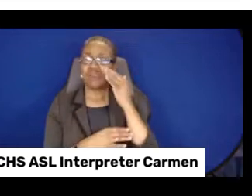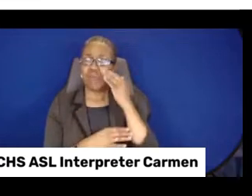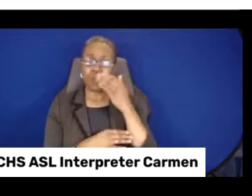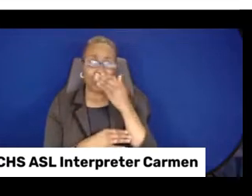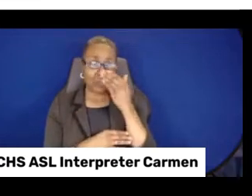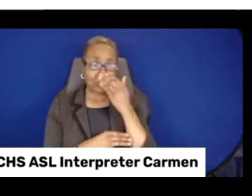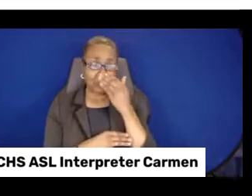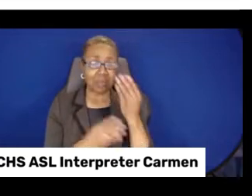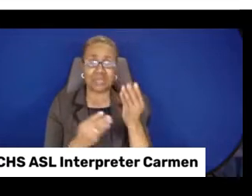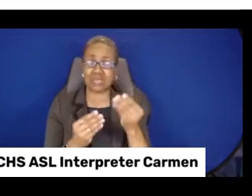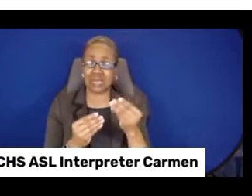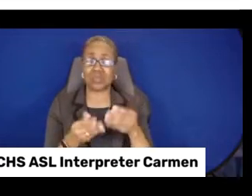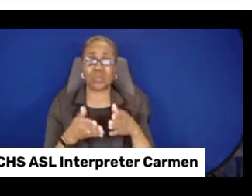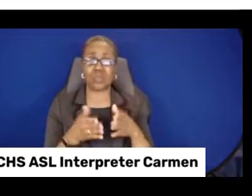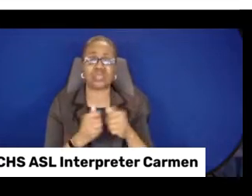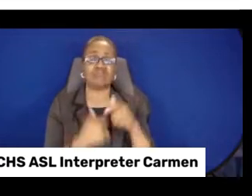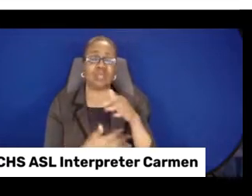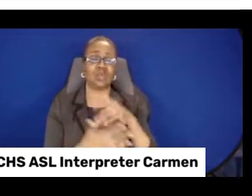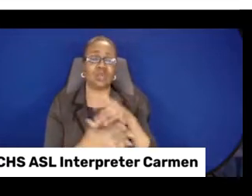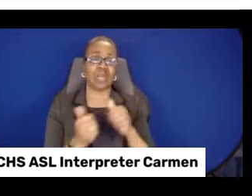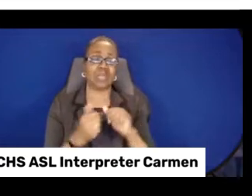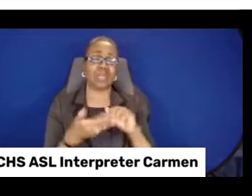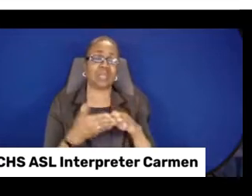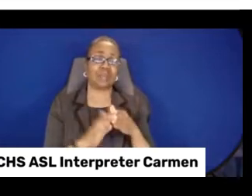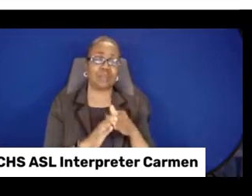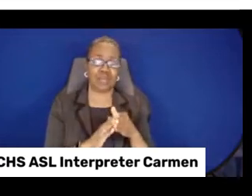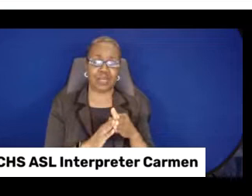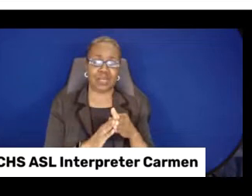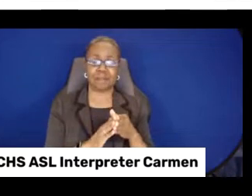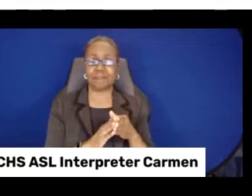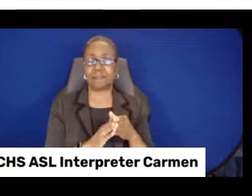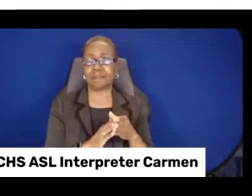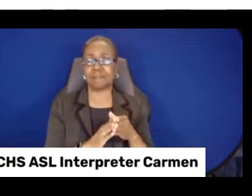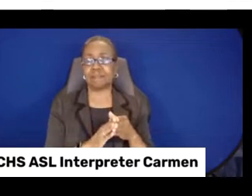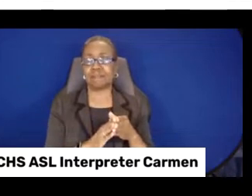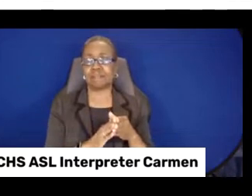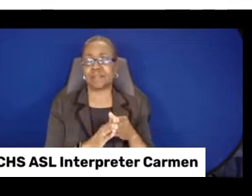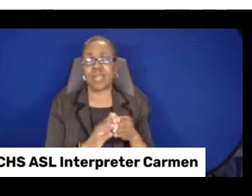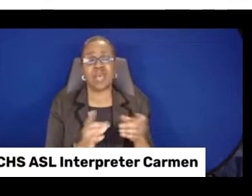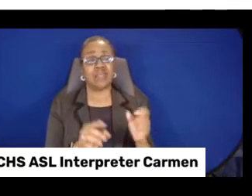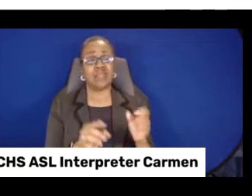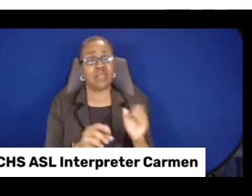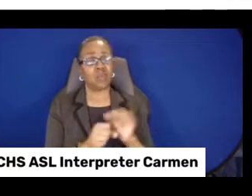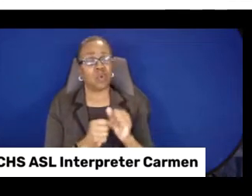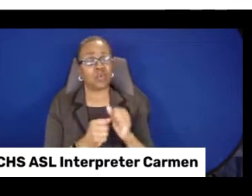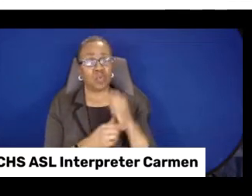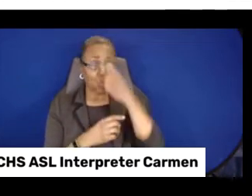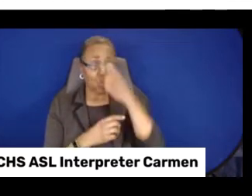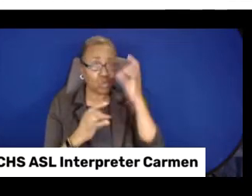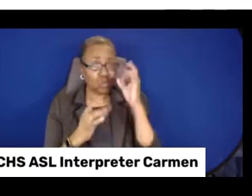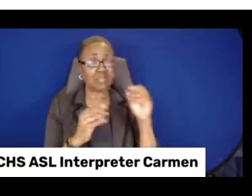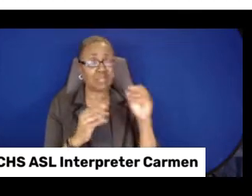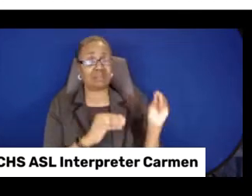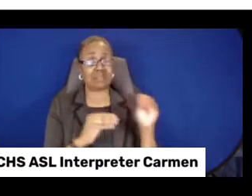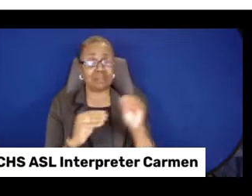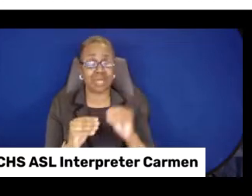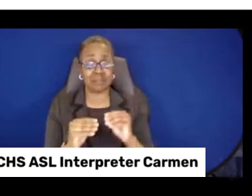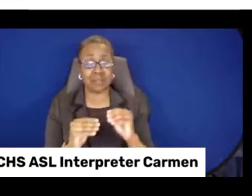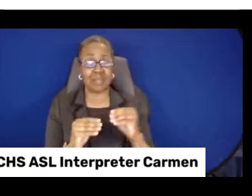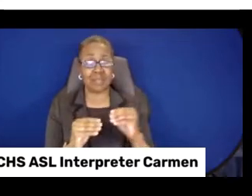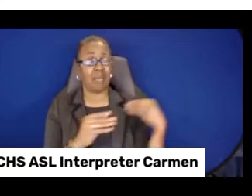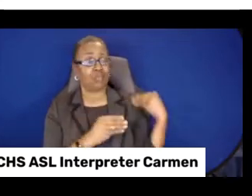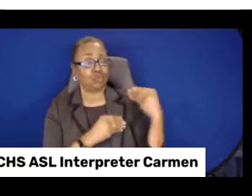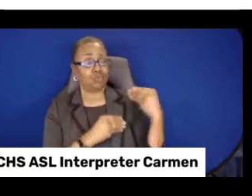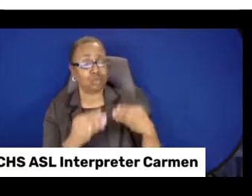and ways of interacting as communities. They work through traumas of displacement, pass on traditional knowledge